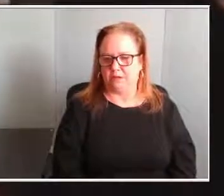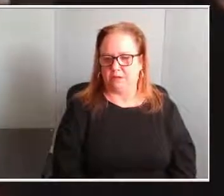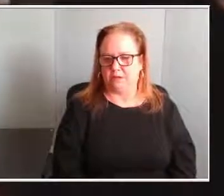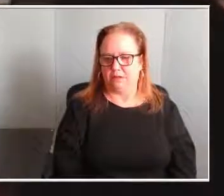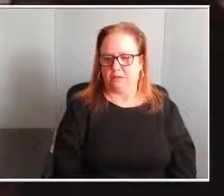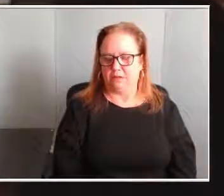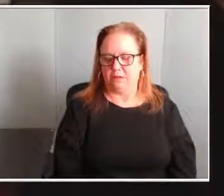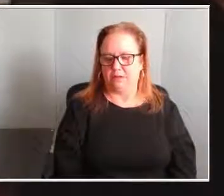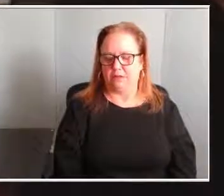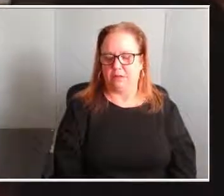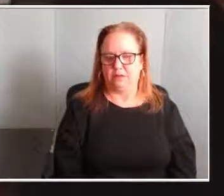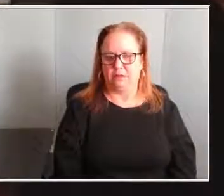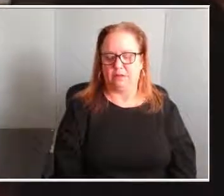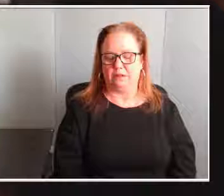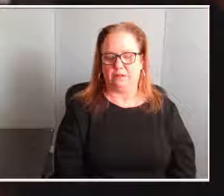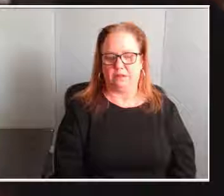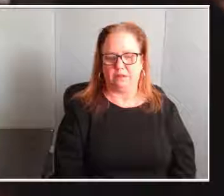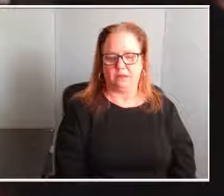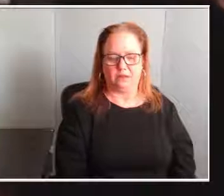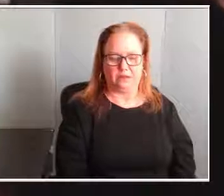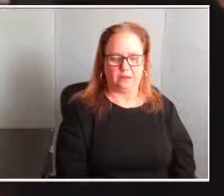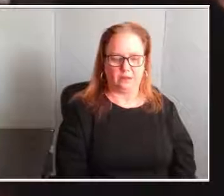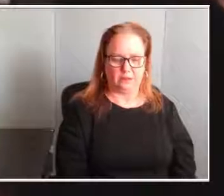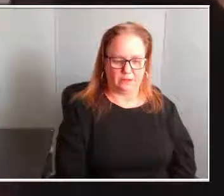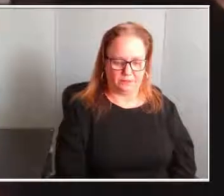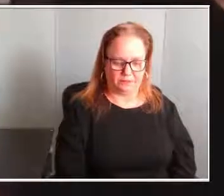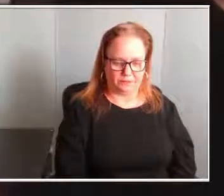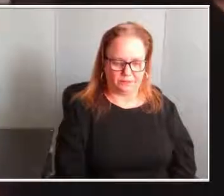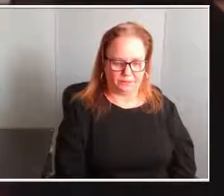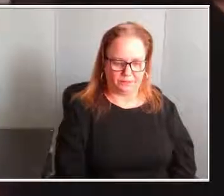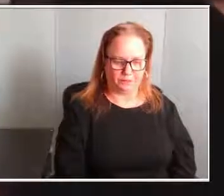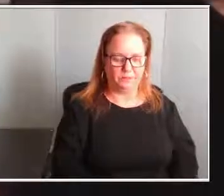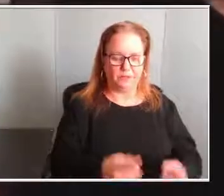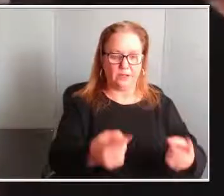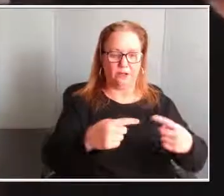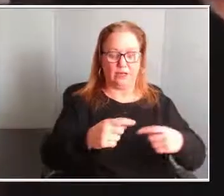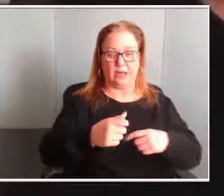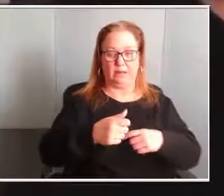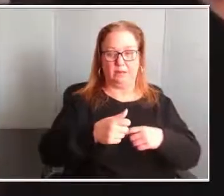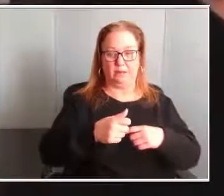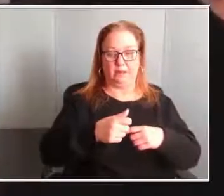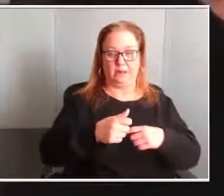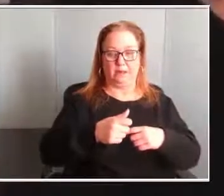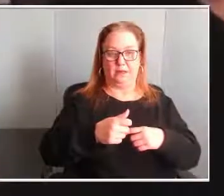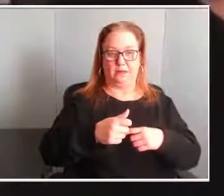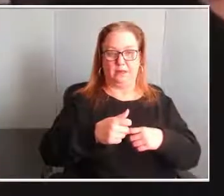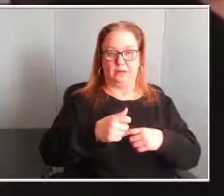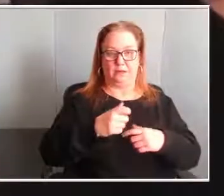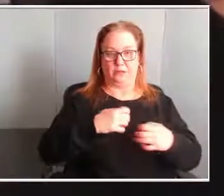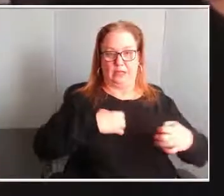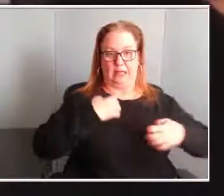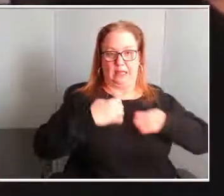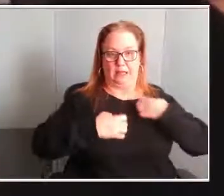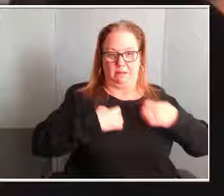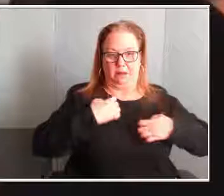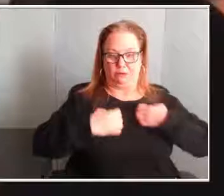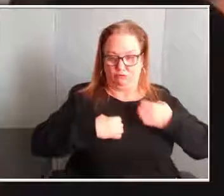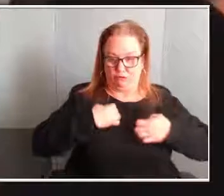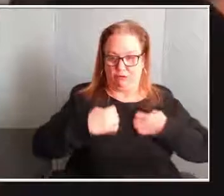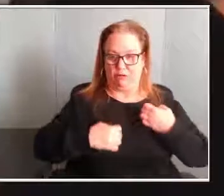Yeah, Well, when that's she came hard. upstairs, Sorry, go ahead. she came upstairs, then she got a little emotional and